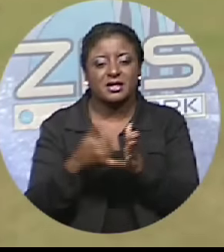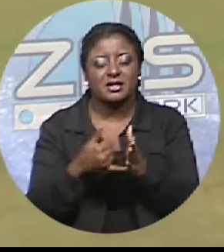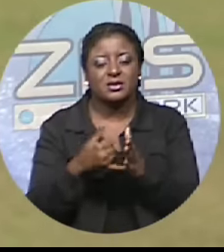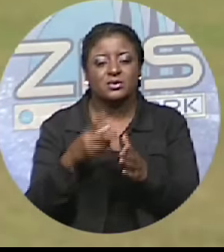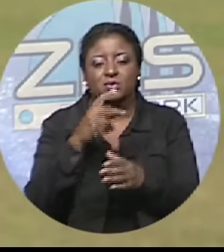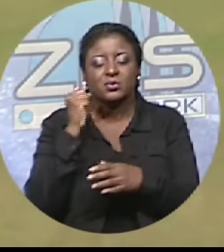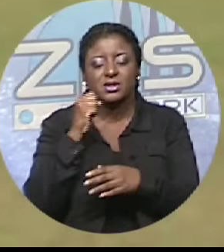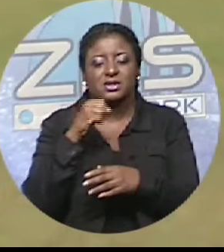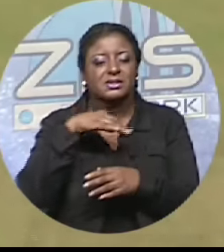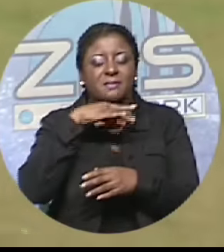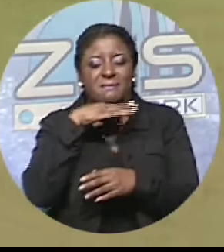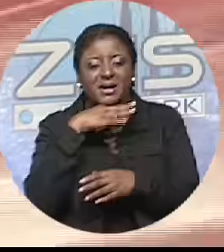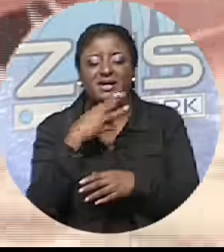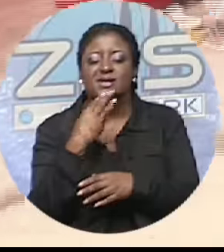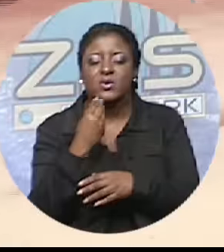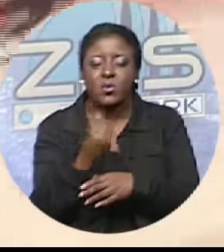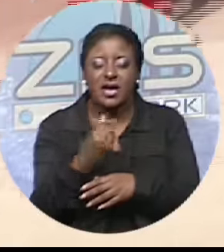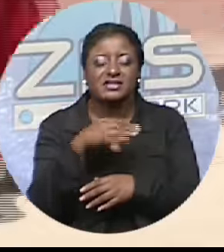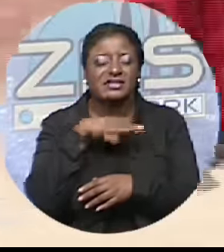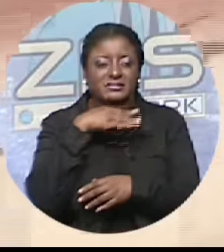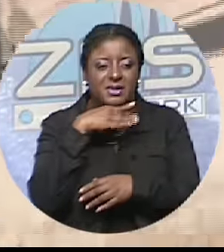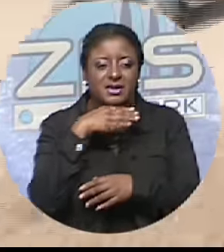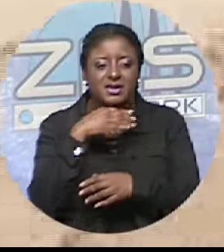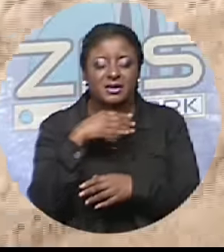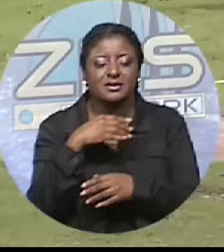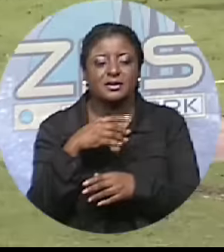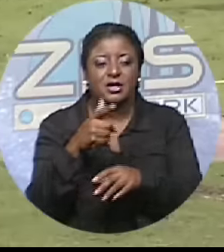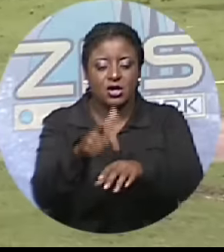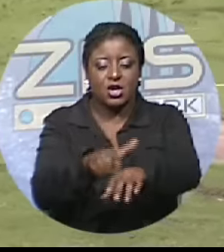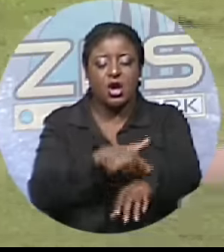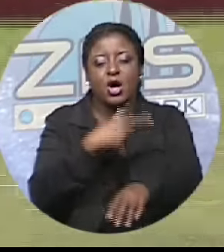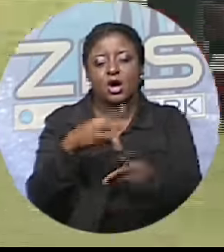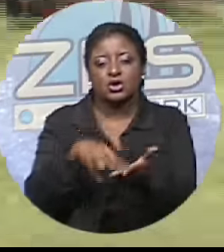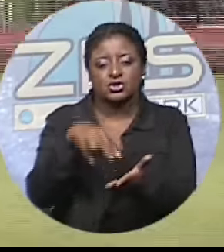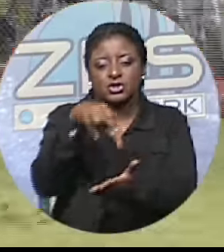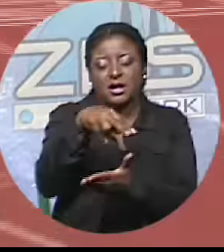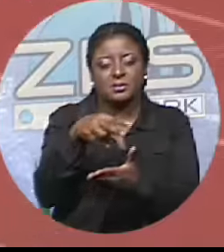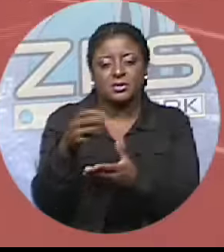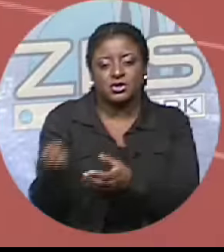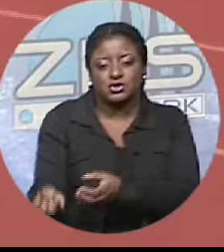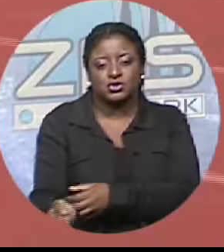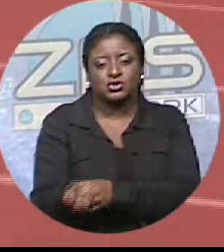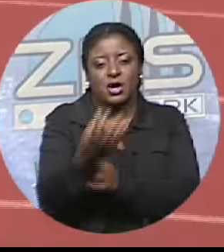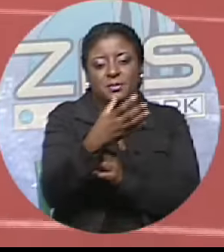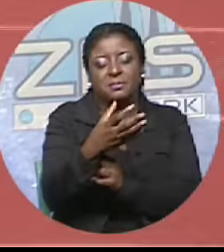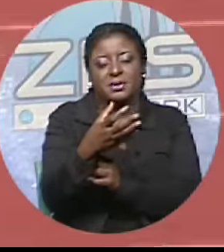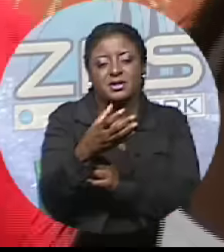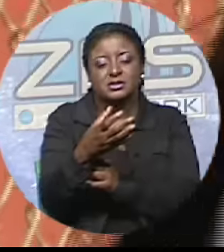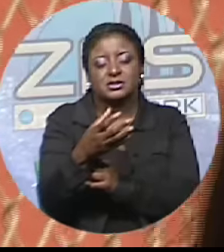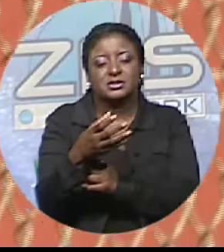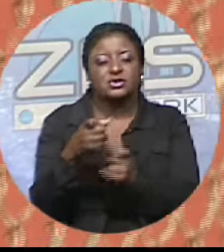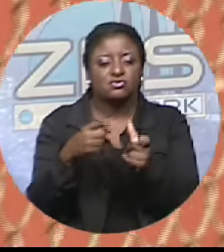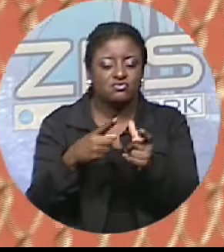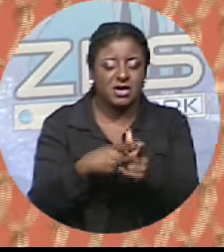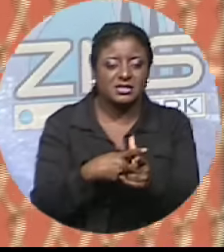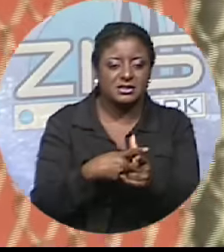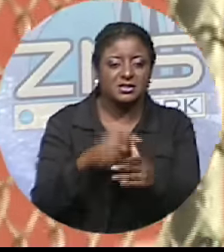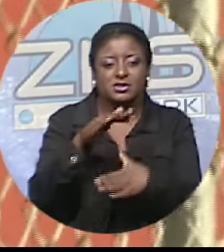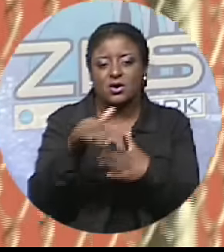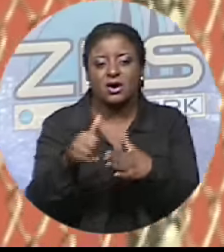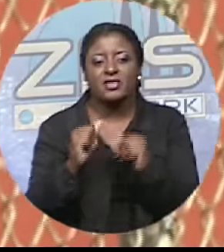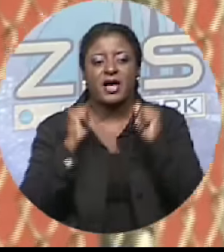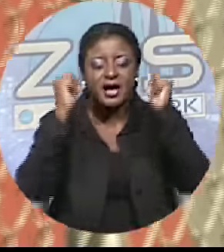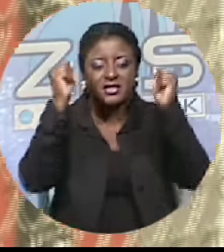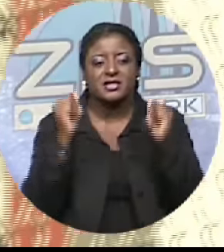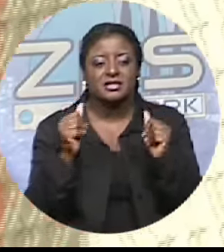area around the field events. They had long jump, shot put, races on the track. All of the athletes